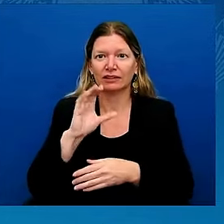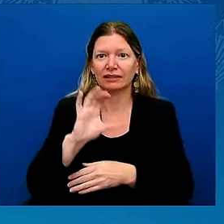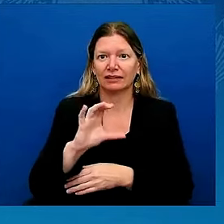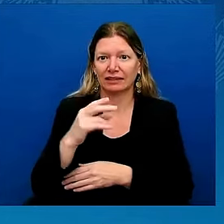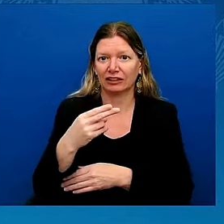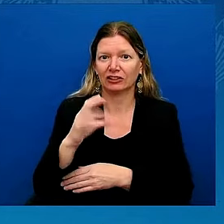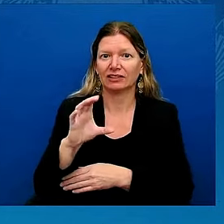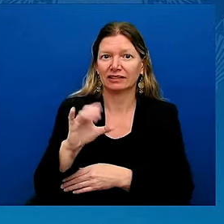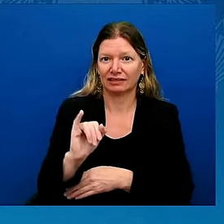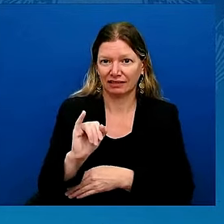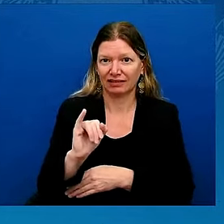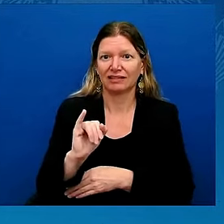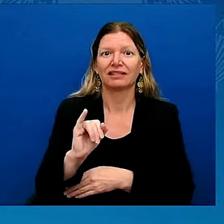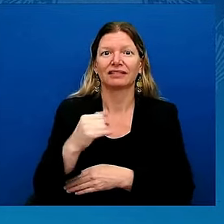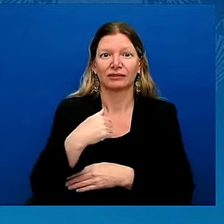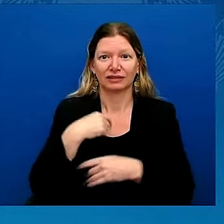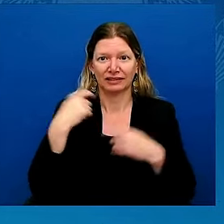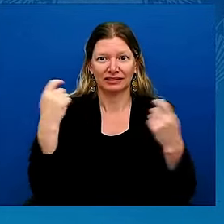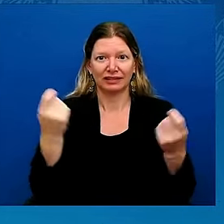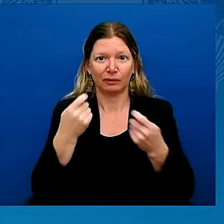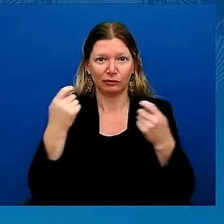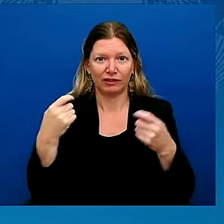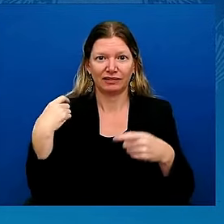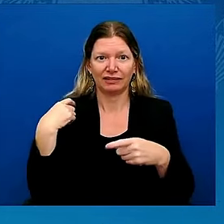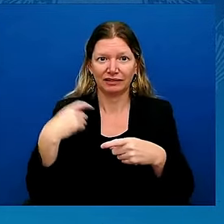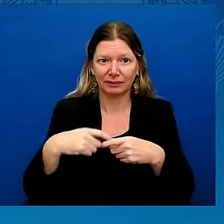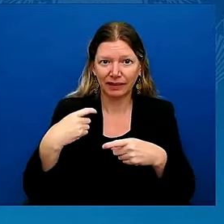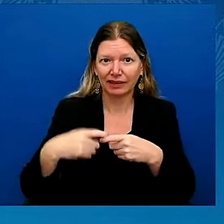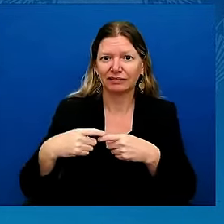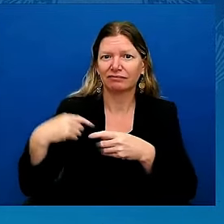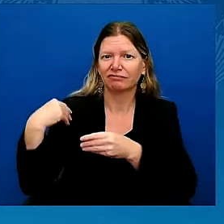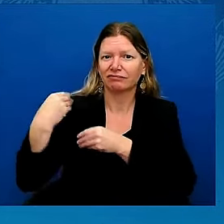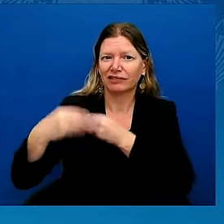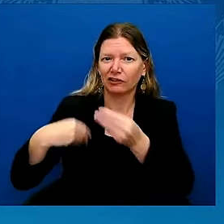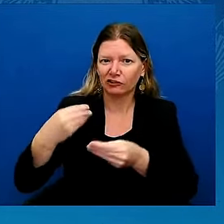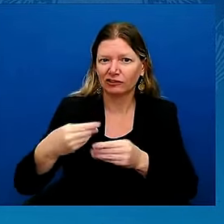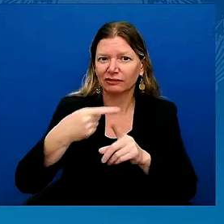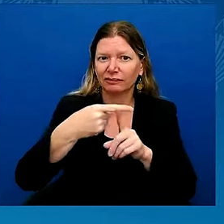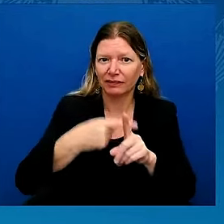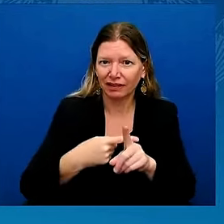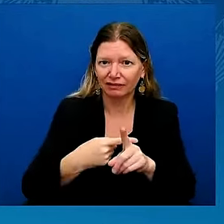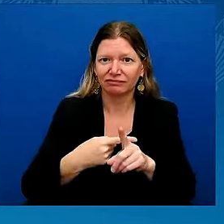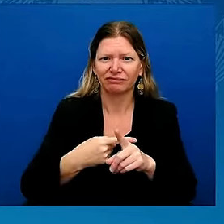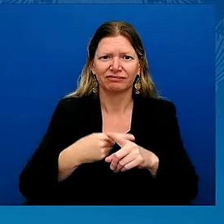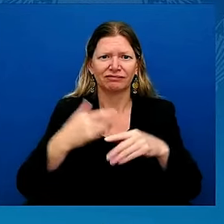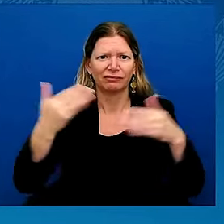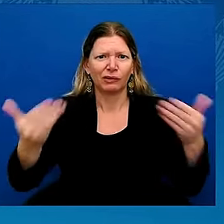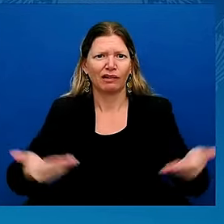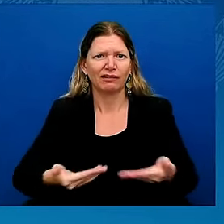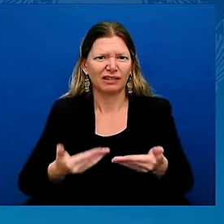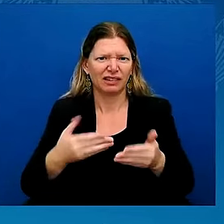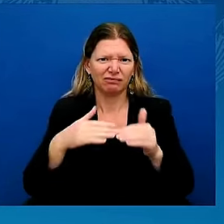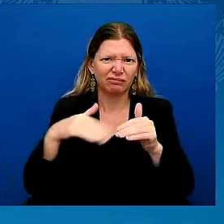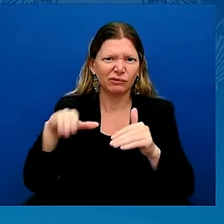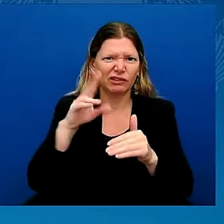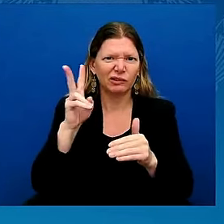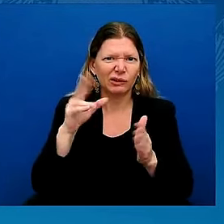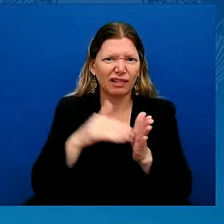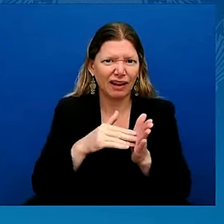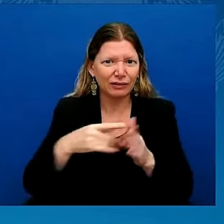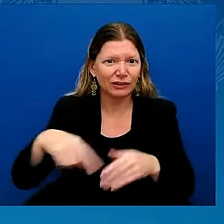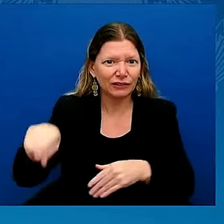Month, welcoming over 2,000 of you, Latinos from across the country, and recognizing our